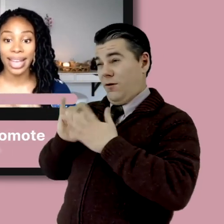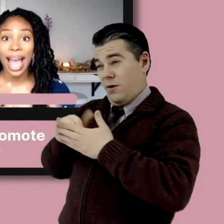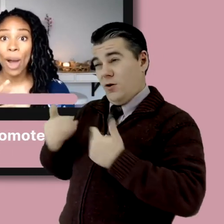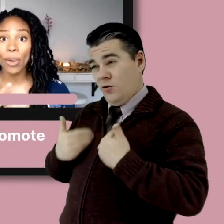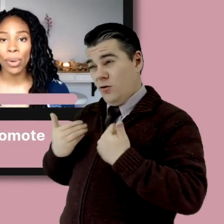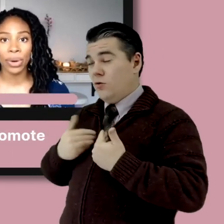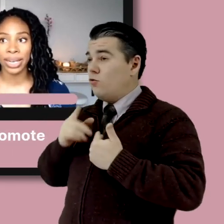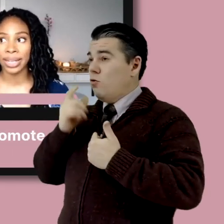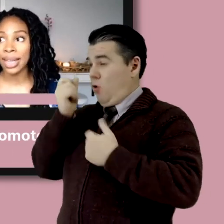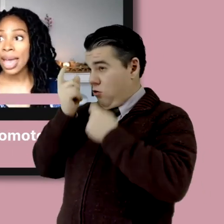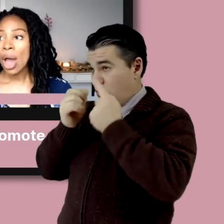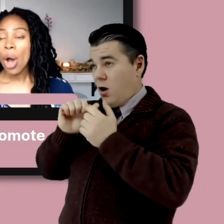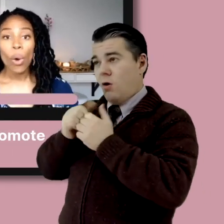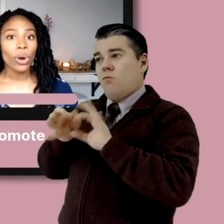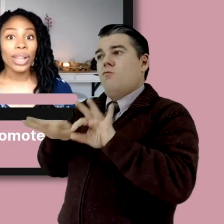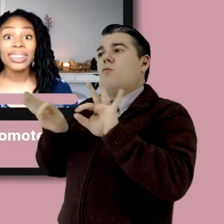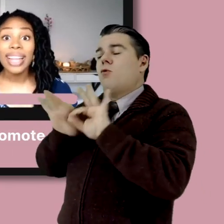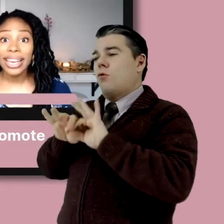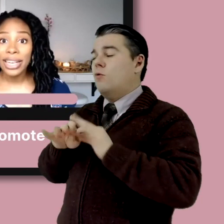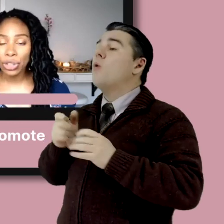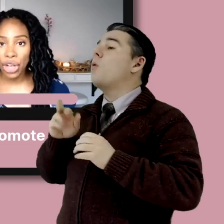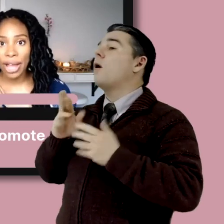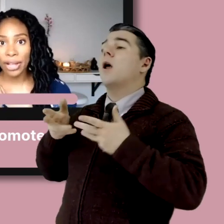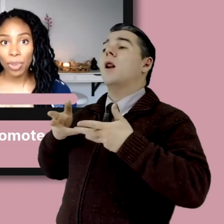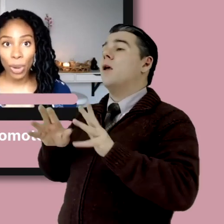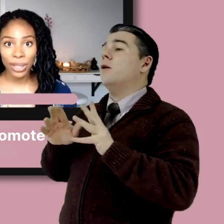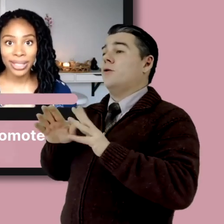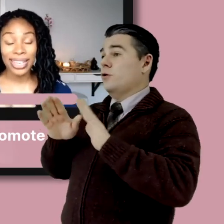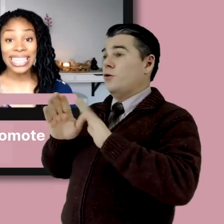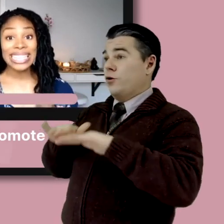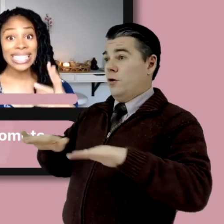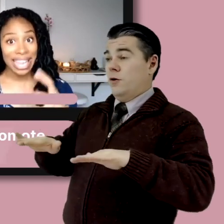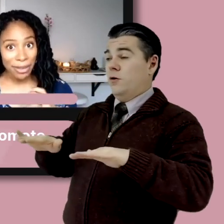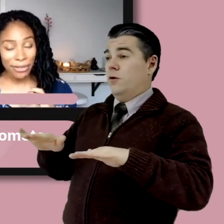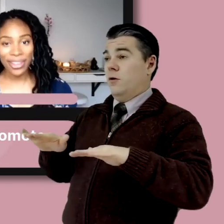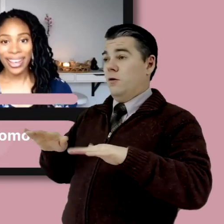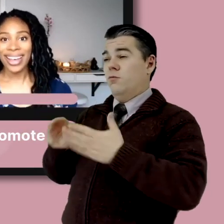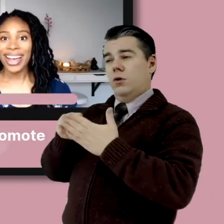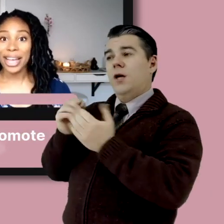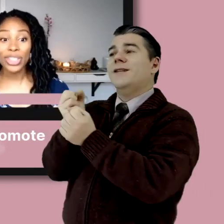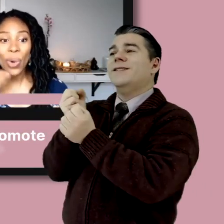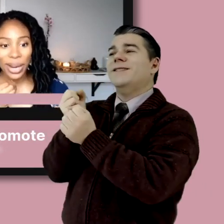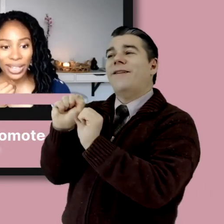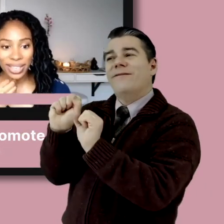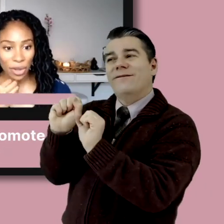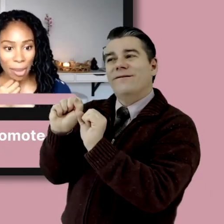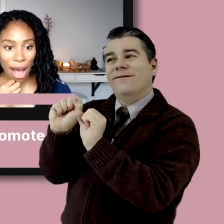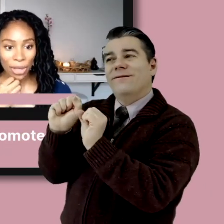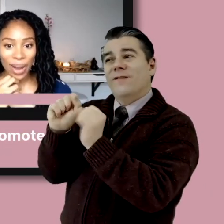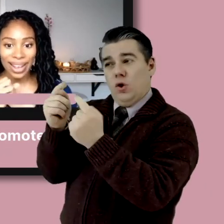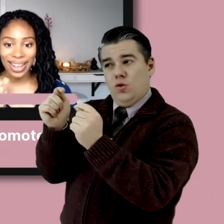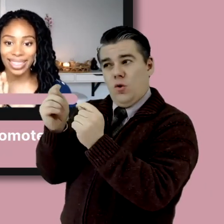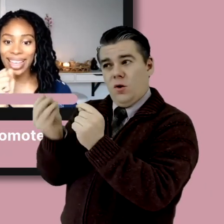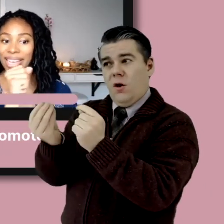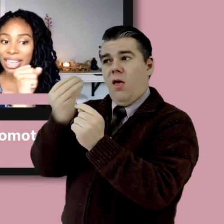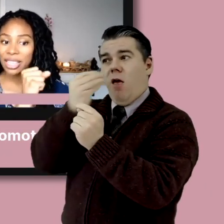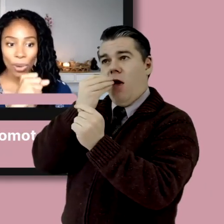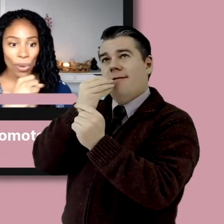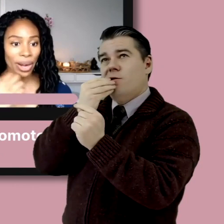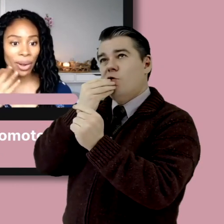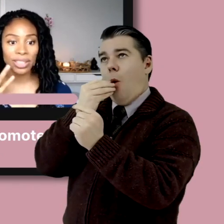realizing how important it is, or like letting your child put safe toys to their mouth, right? And